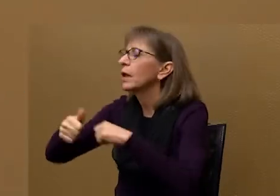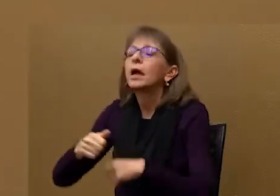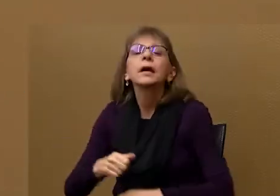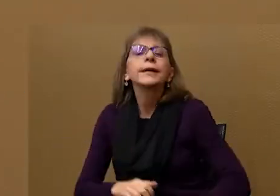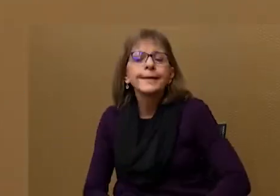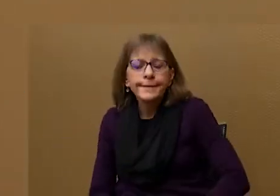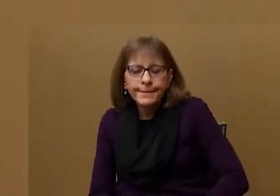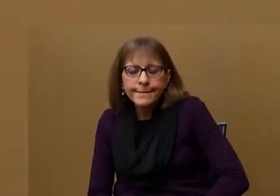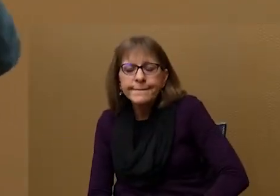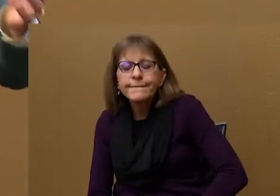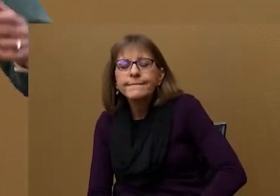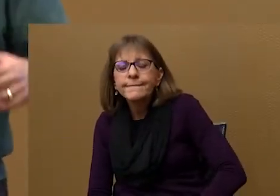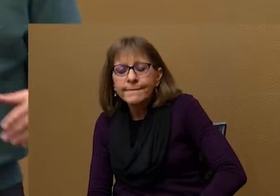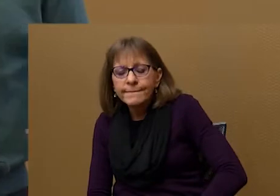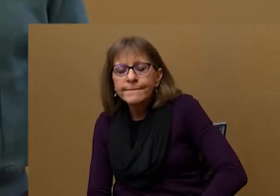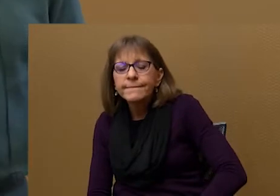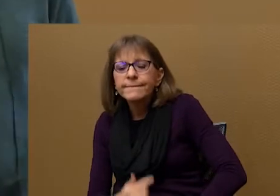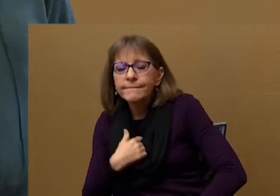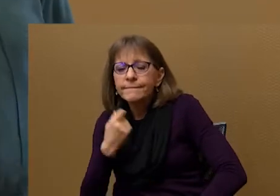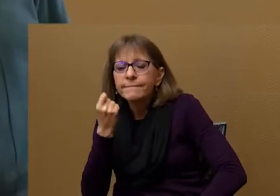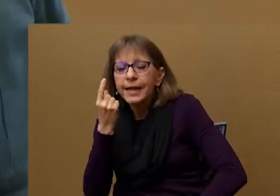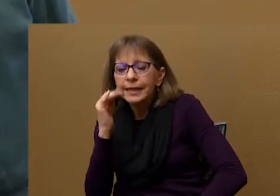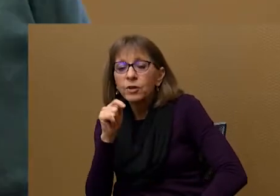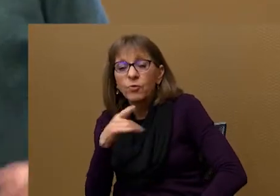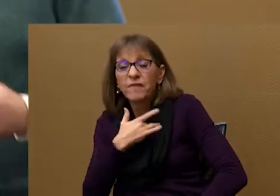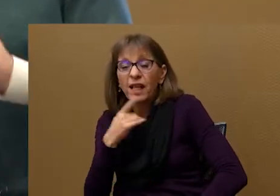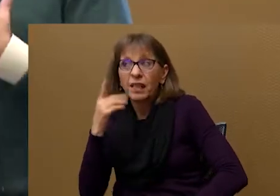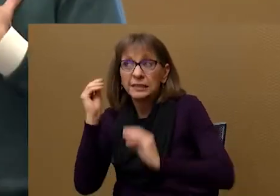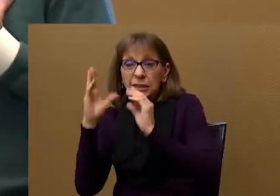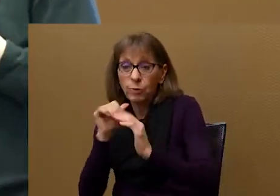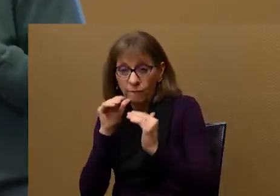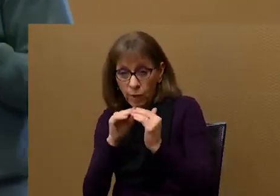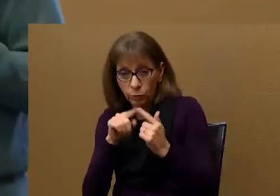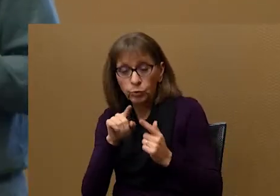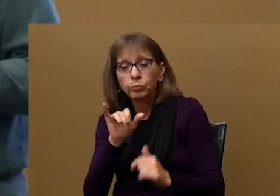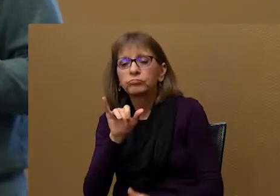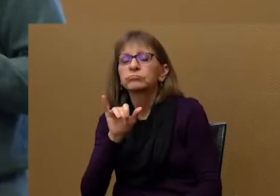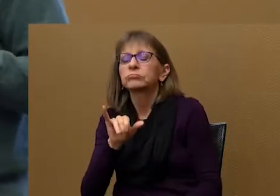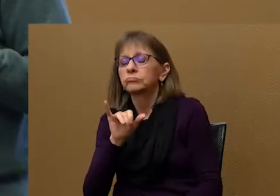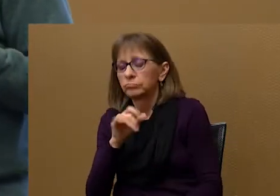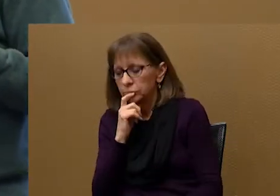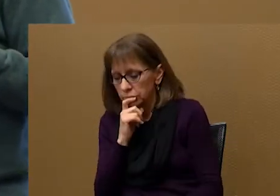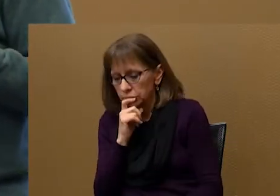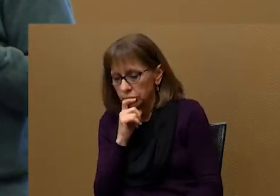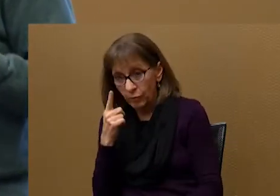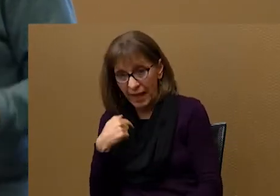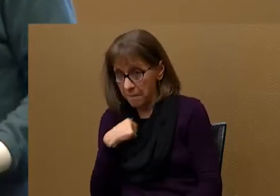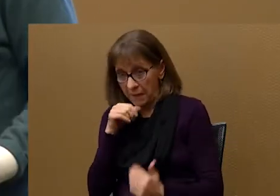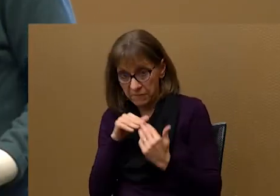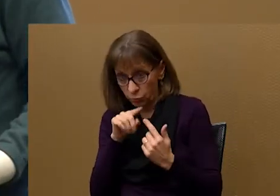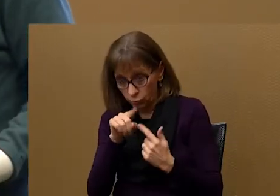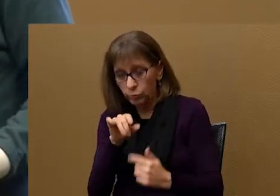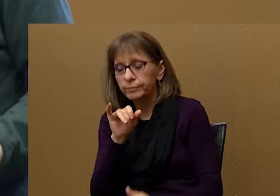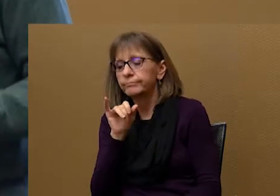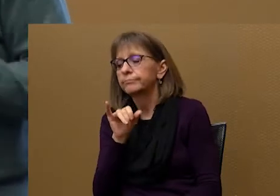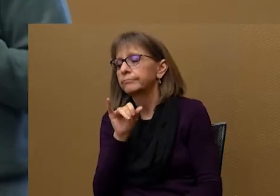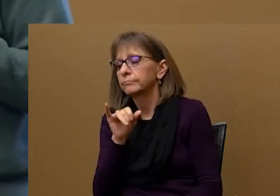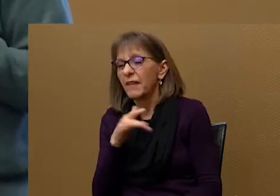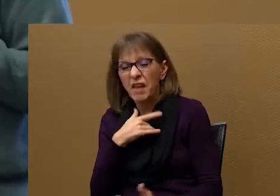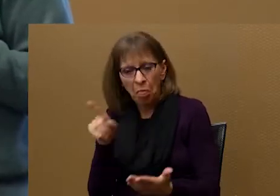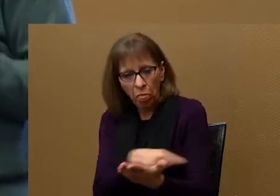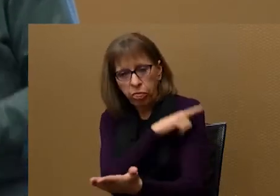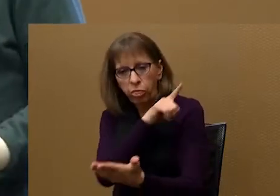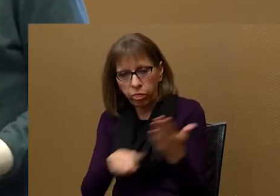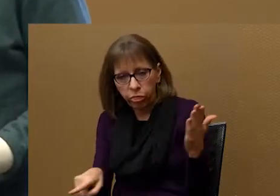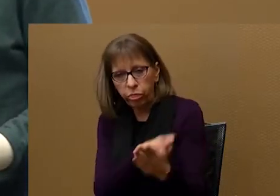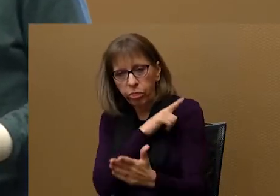I'm not doing everything. It's all their fault. I didn't do anything. Okay, so I get it. Do you feel like the teachers are unfair? Do you feel